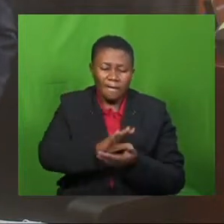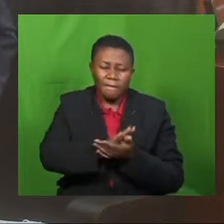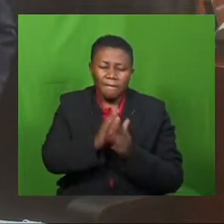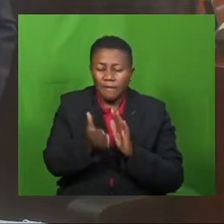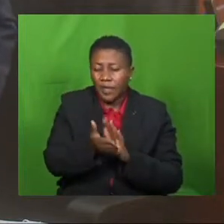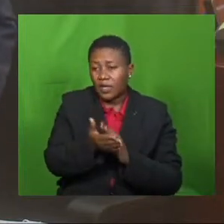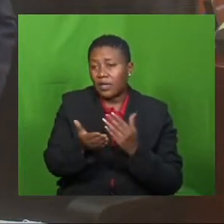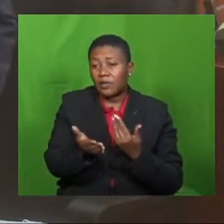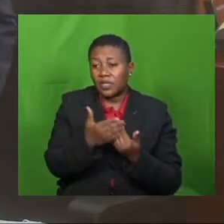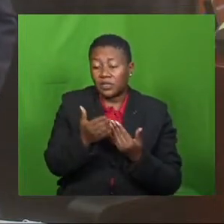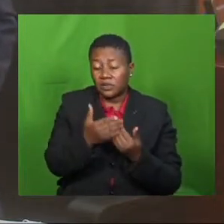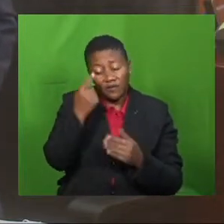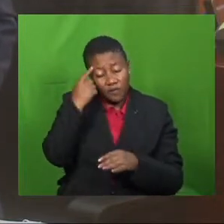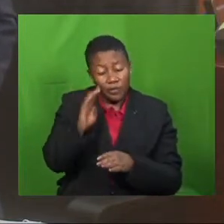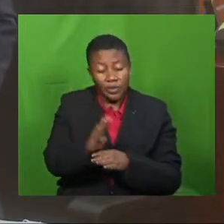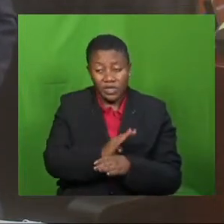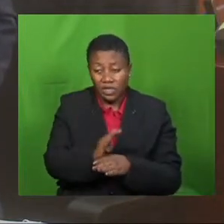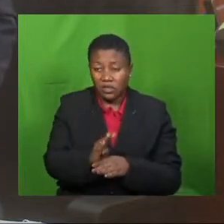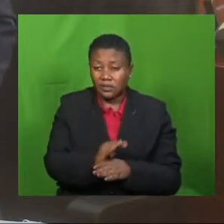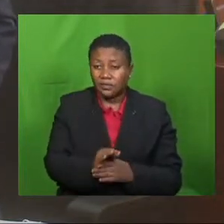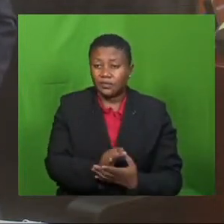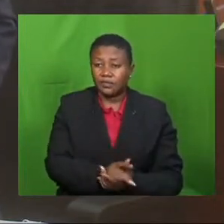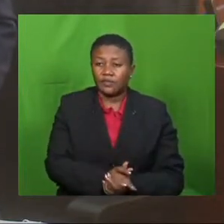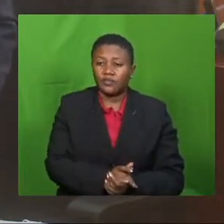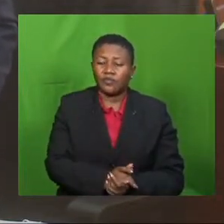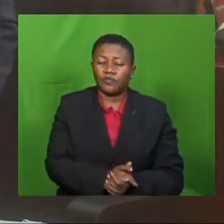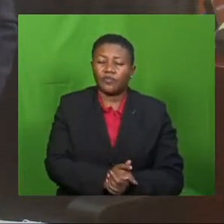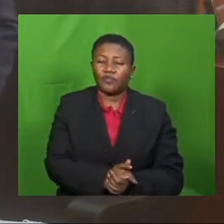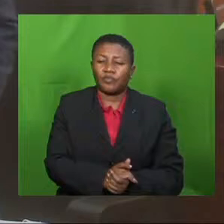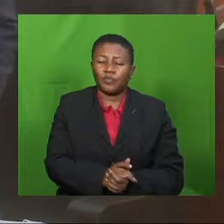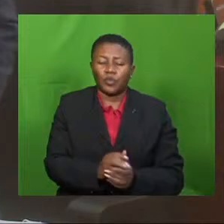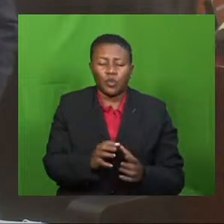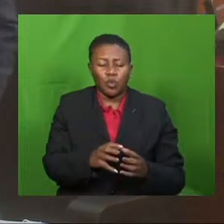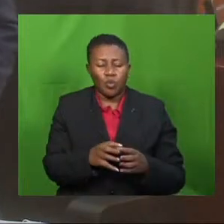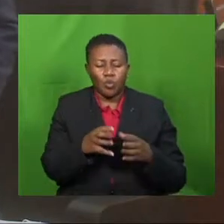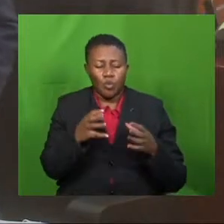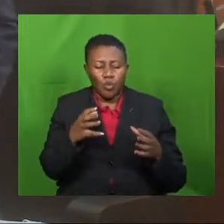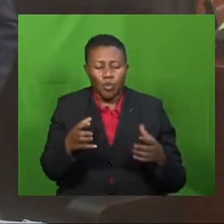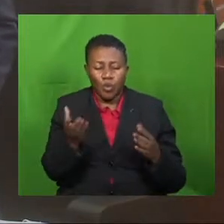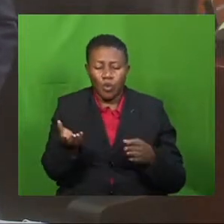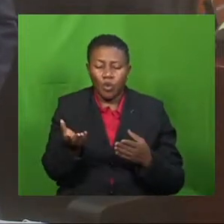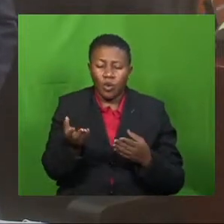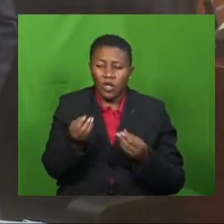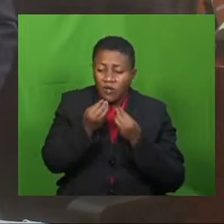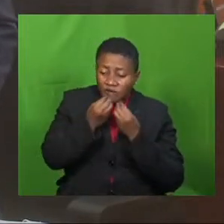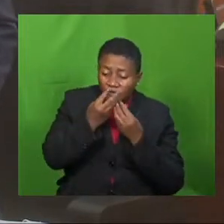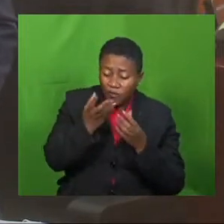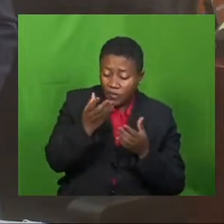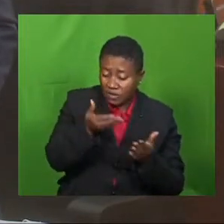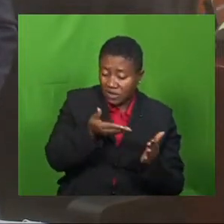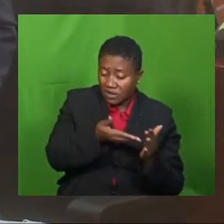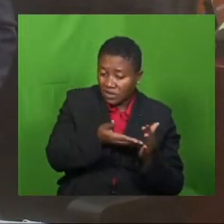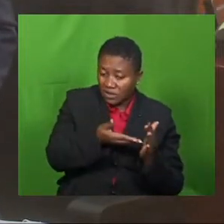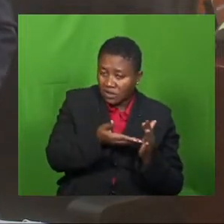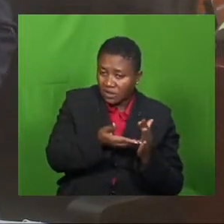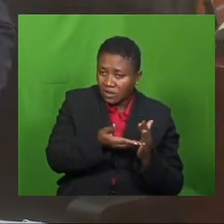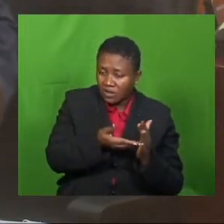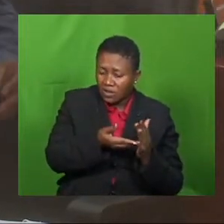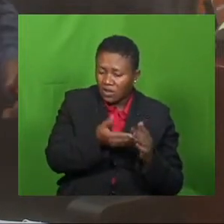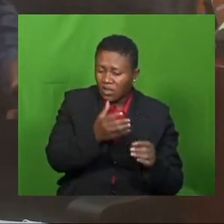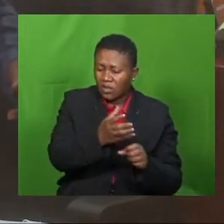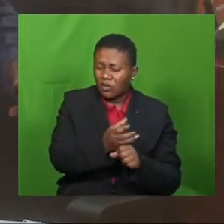trade. Mr. Speaker, a lot of the information that I've generated here really is generated by